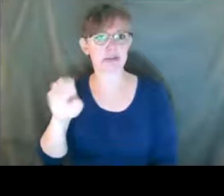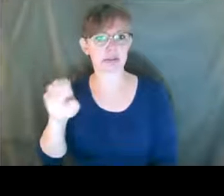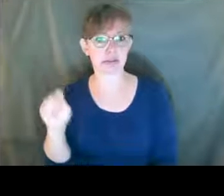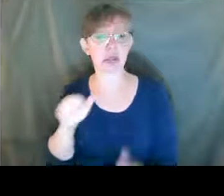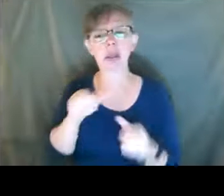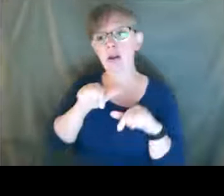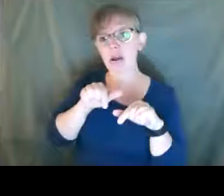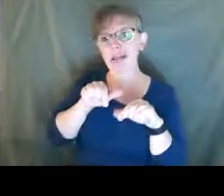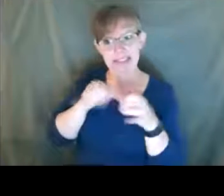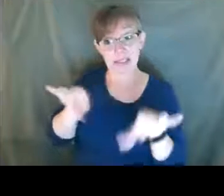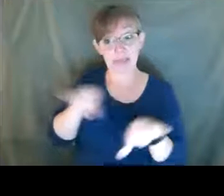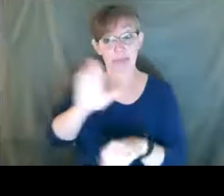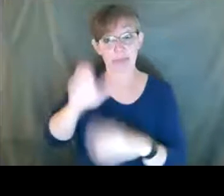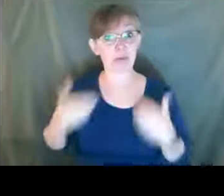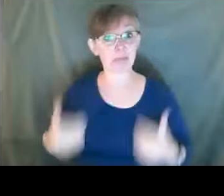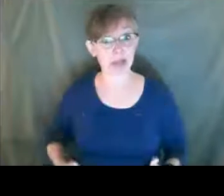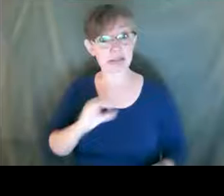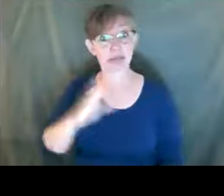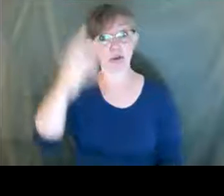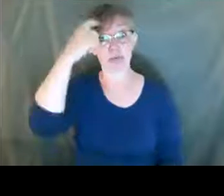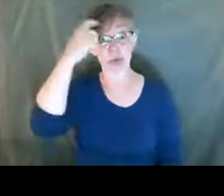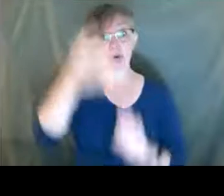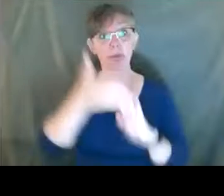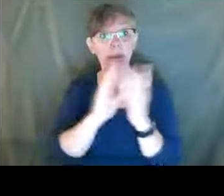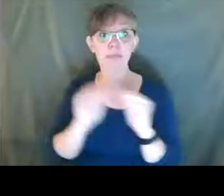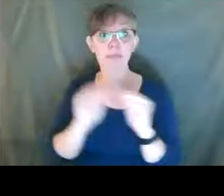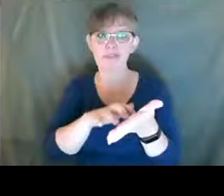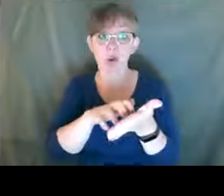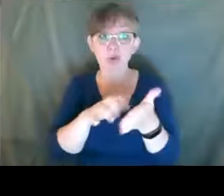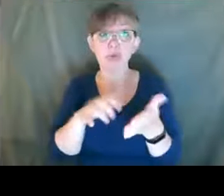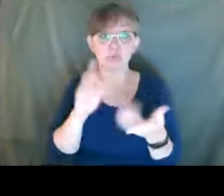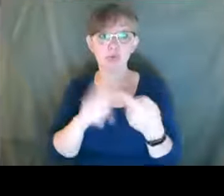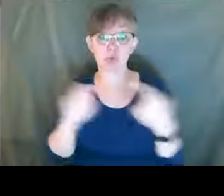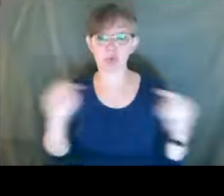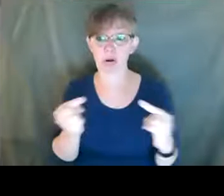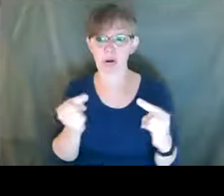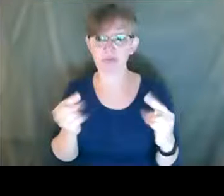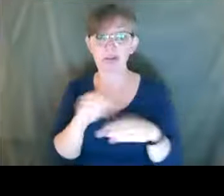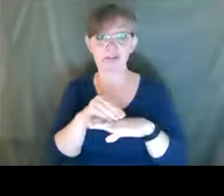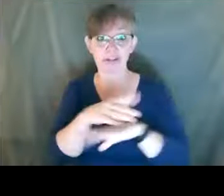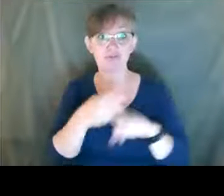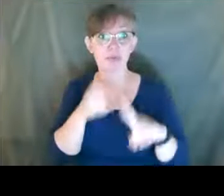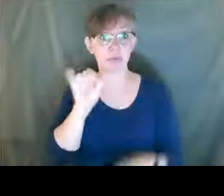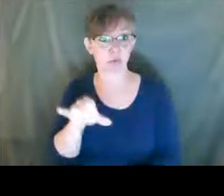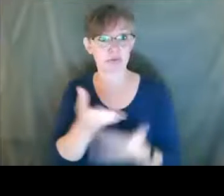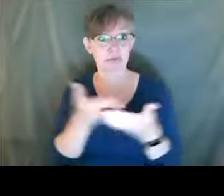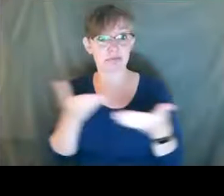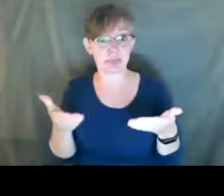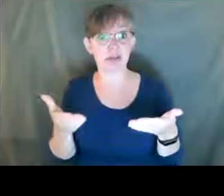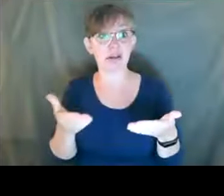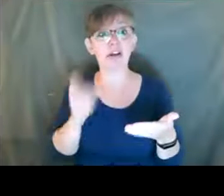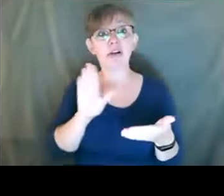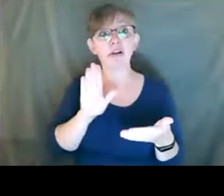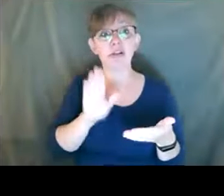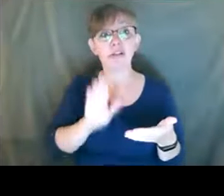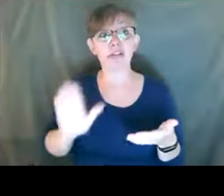harmful effects of these substances. These physiological and mental changes increase vulnerability and